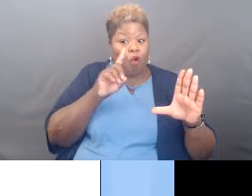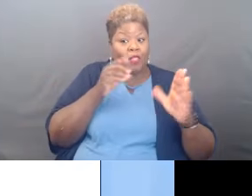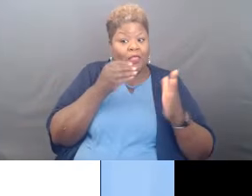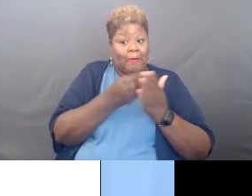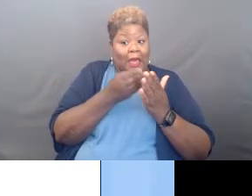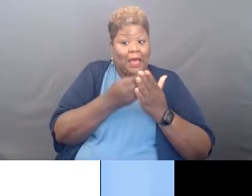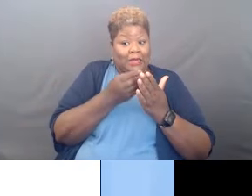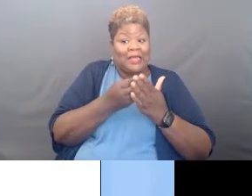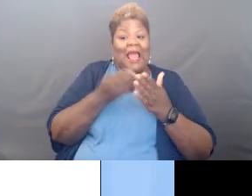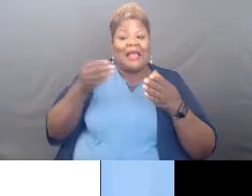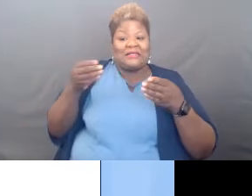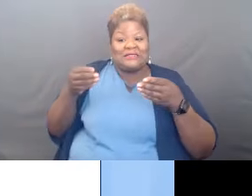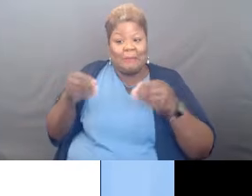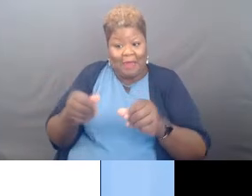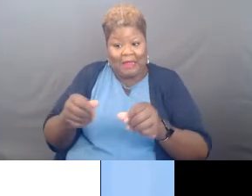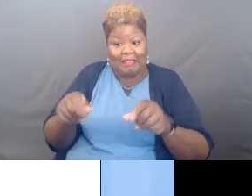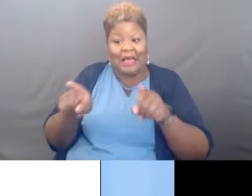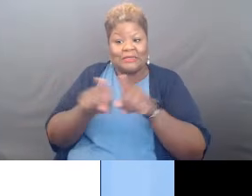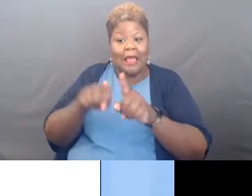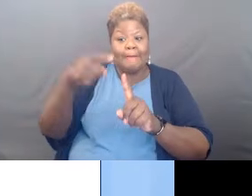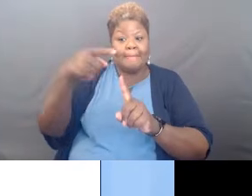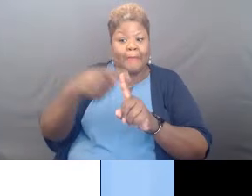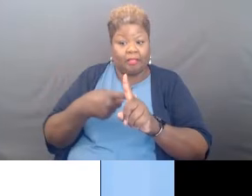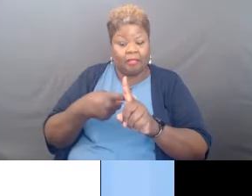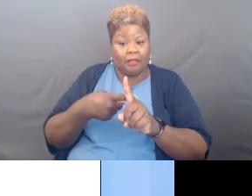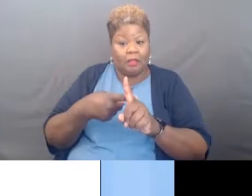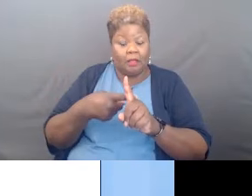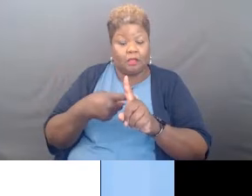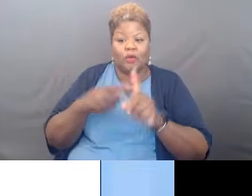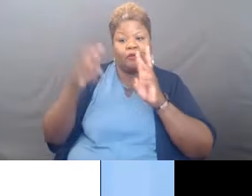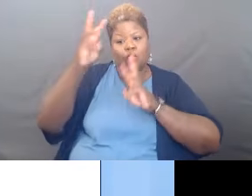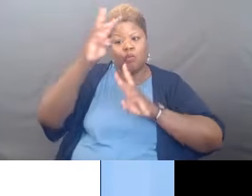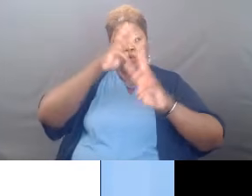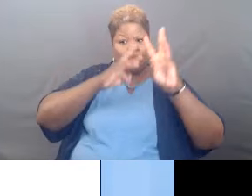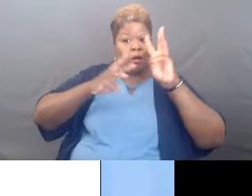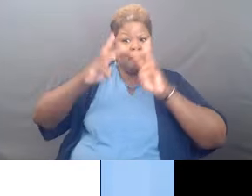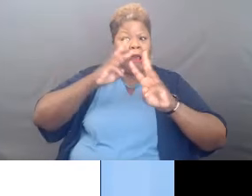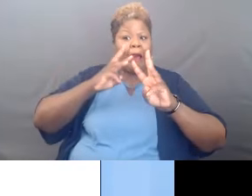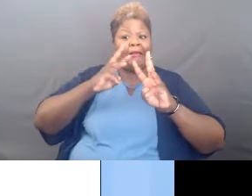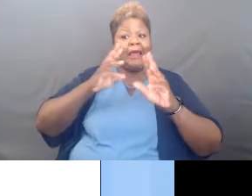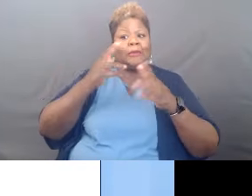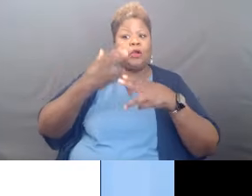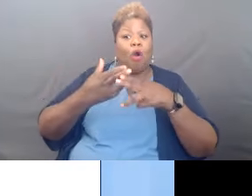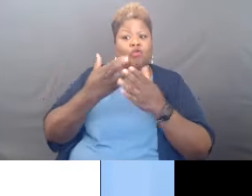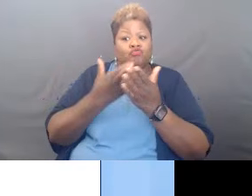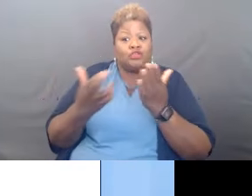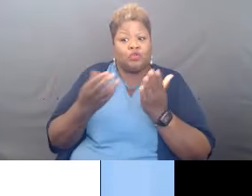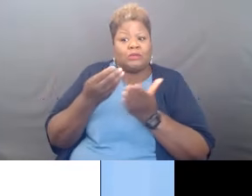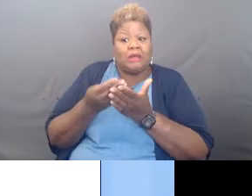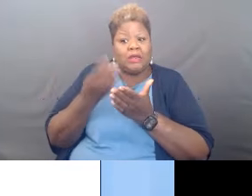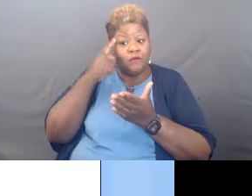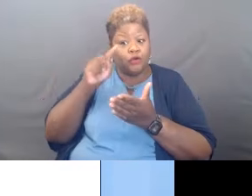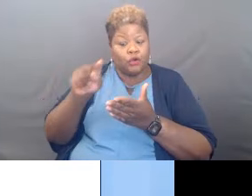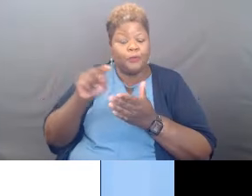within the same month that you withdrew the money. So you won't have to worry about that possibly counting as a resource. And then another thing